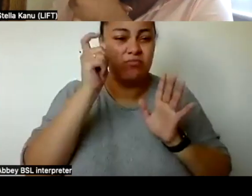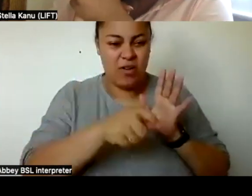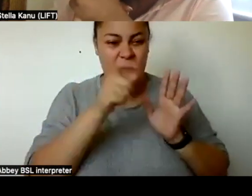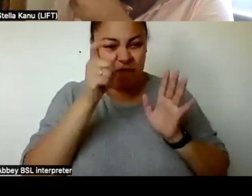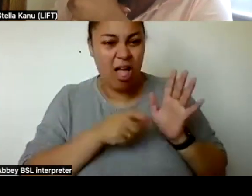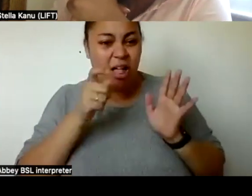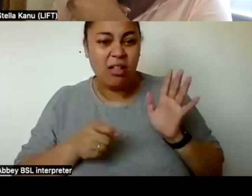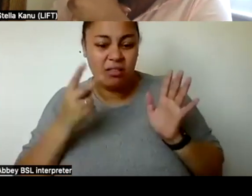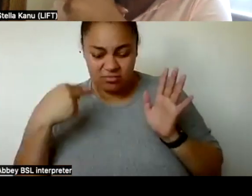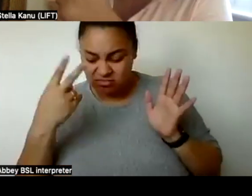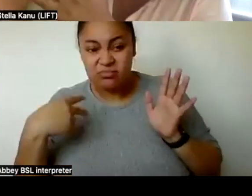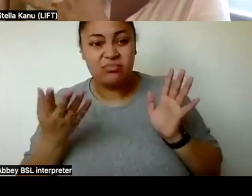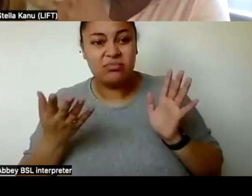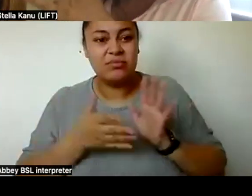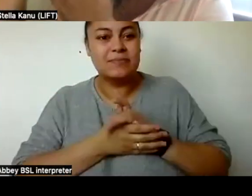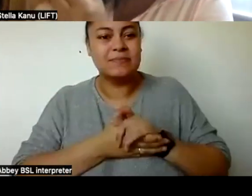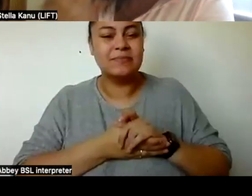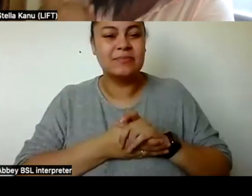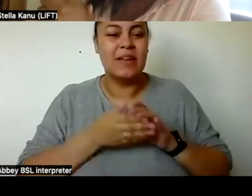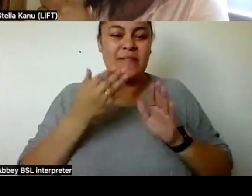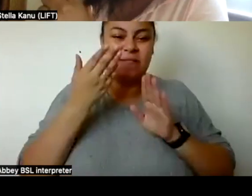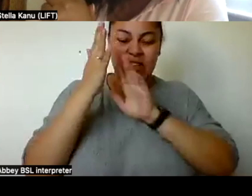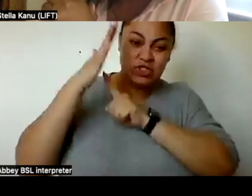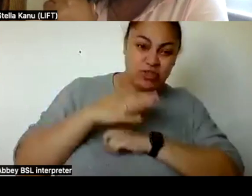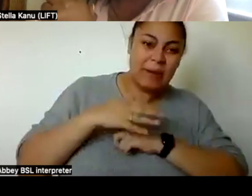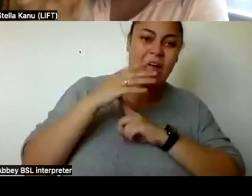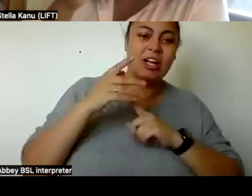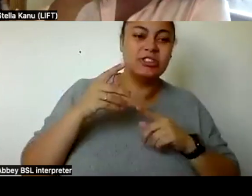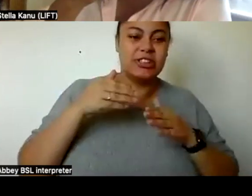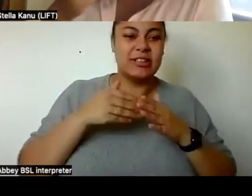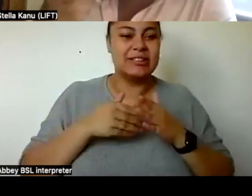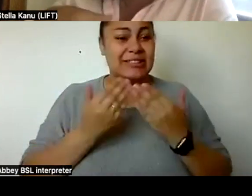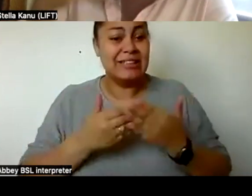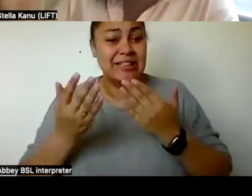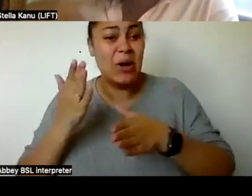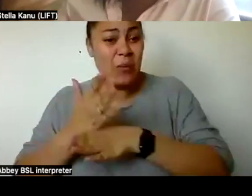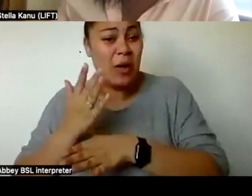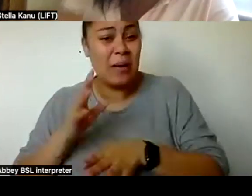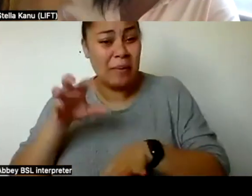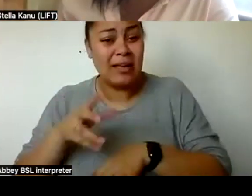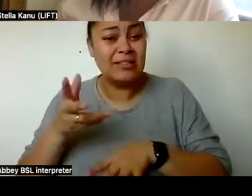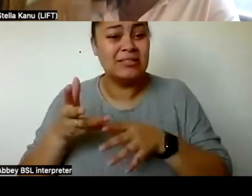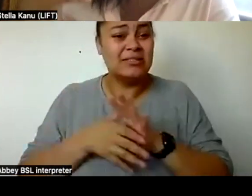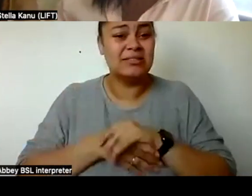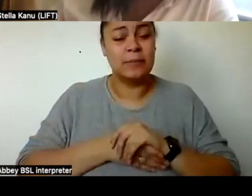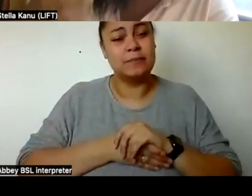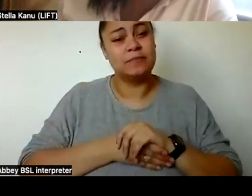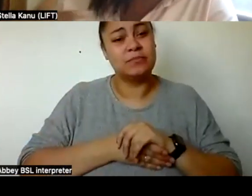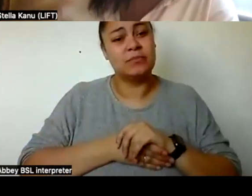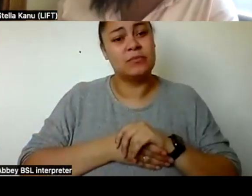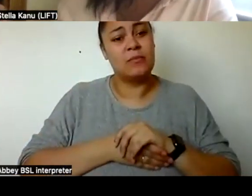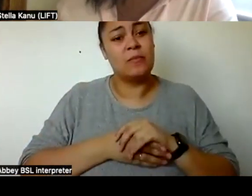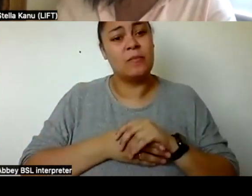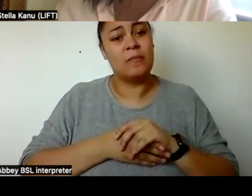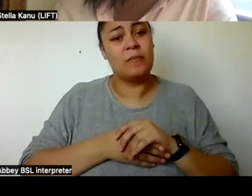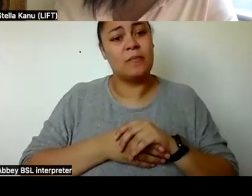that they were facing discrimination in their day-to-day lives, but also within their workplaces. So again, just coming back to this whole question of the